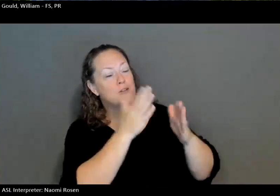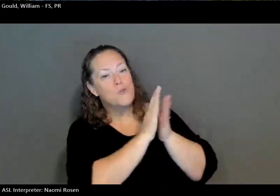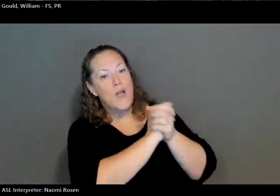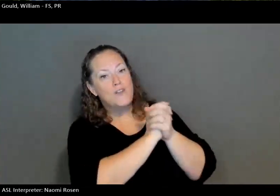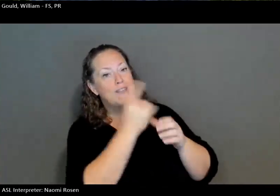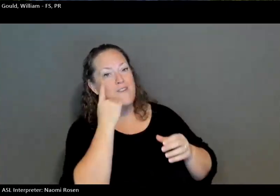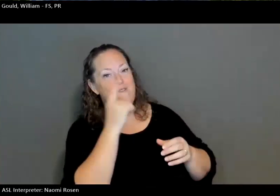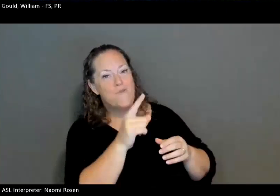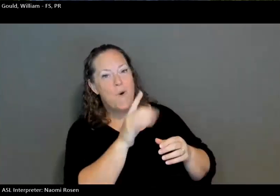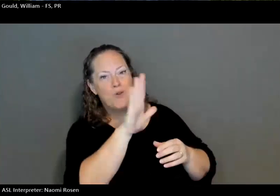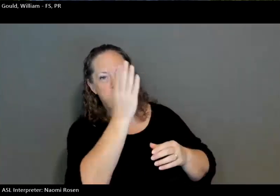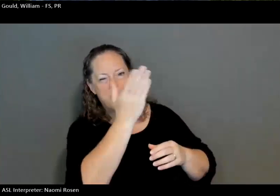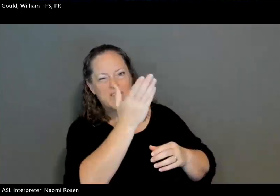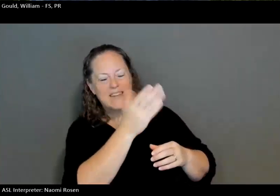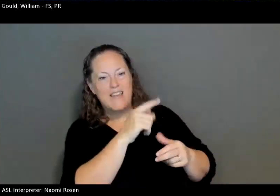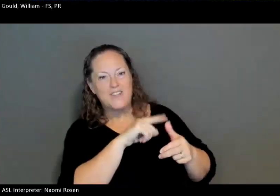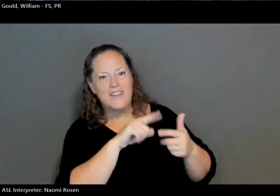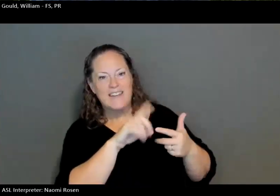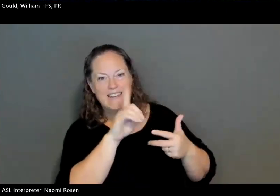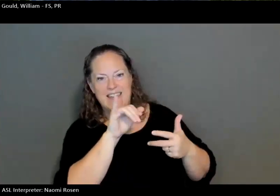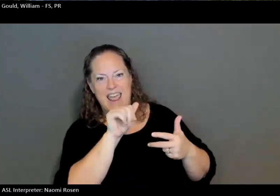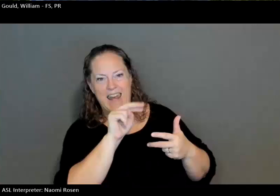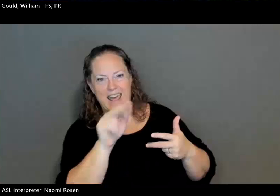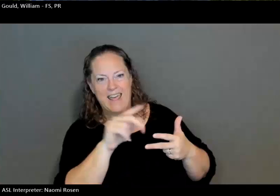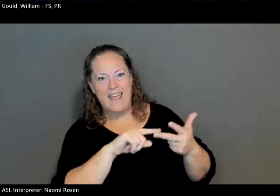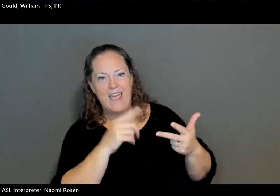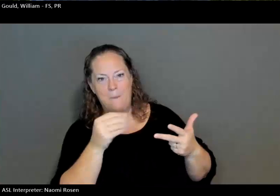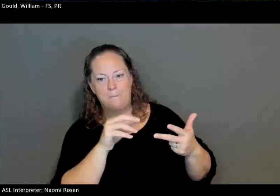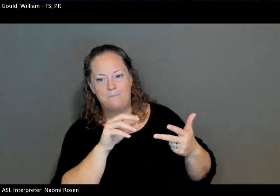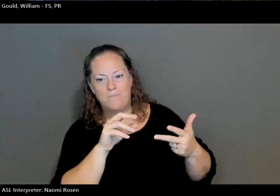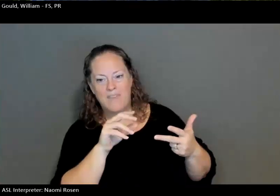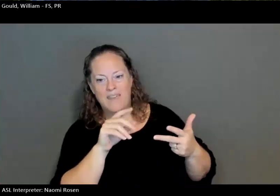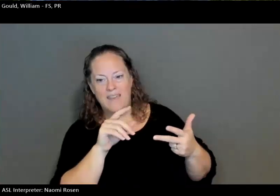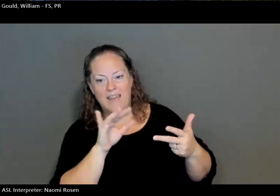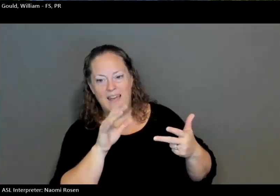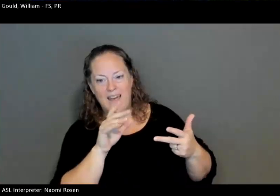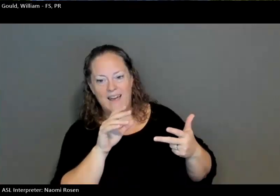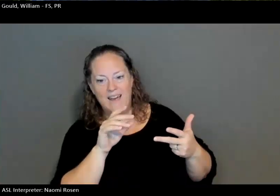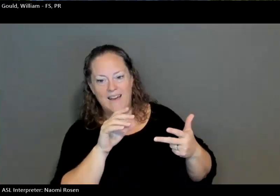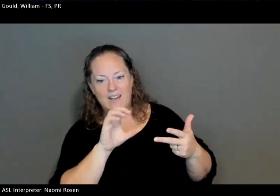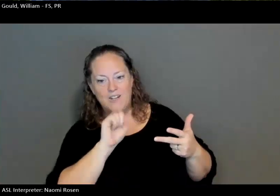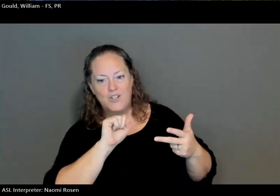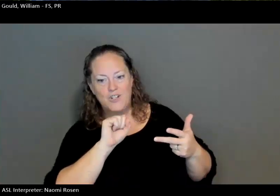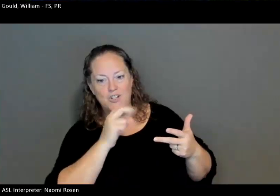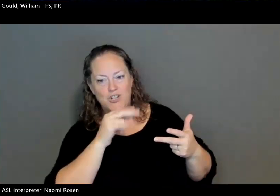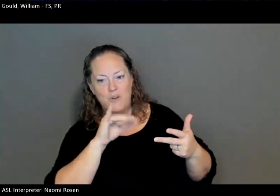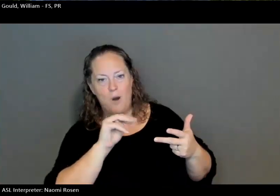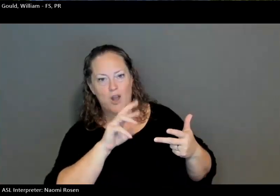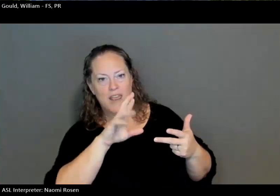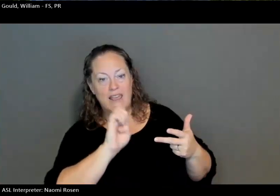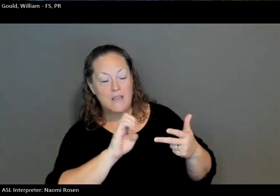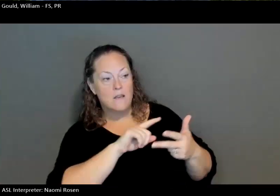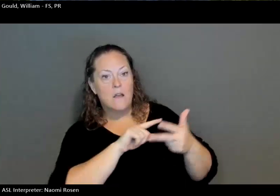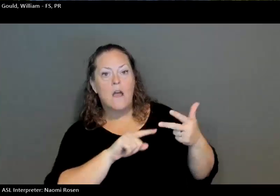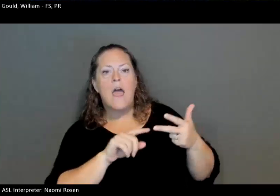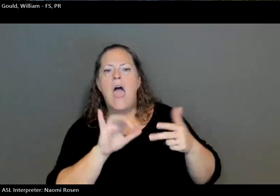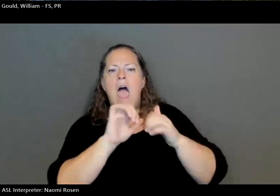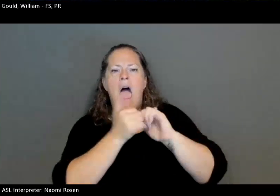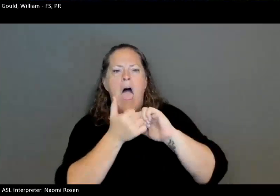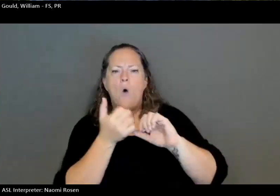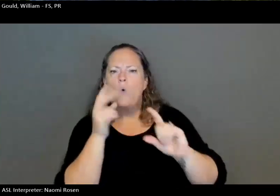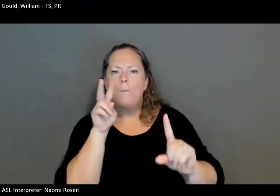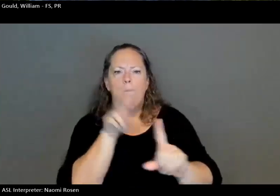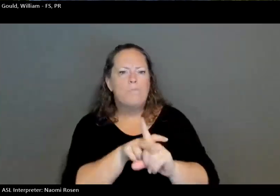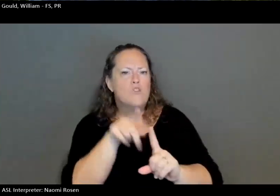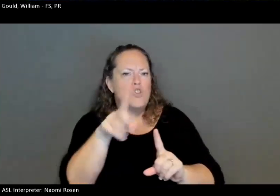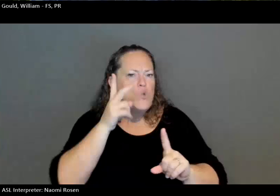Silmarie. I wanted to just ask how replicable you see this in other regions, since